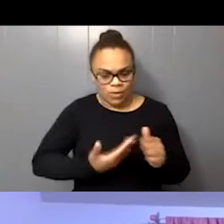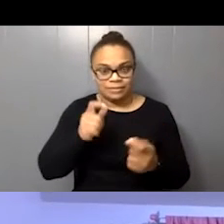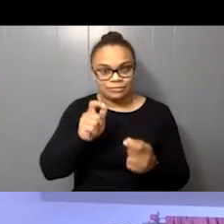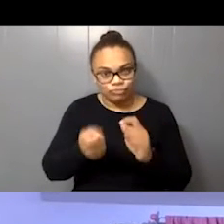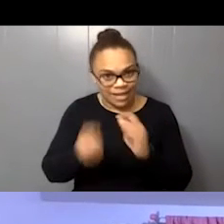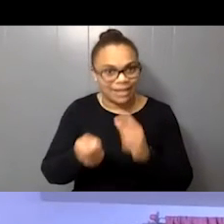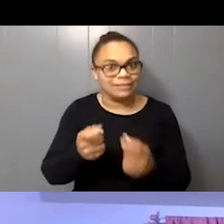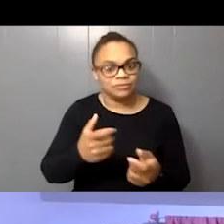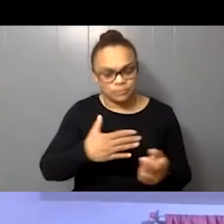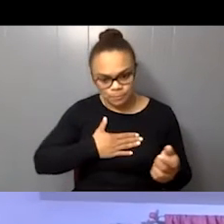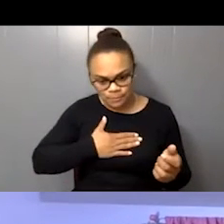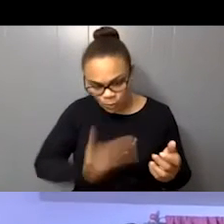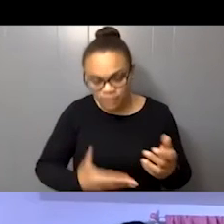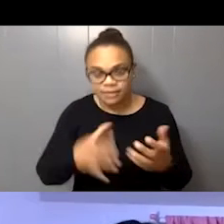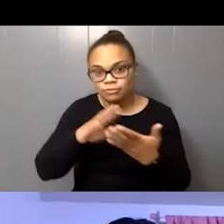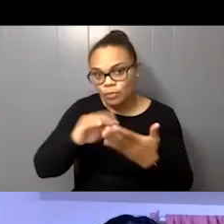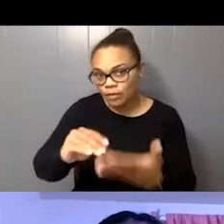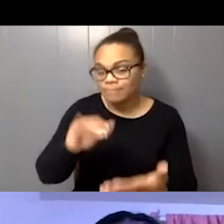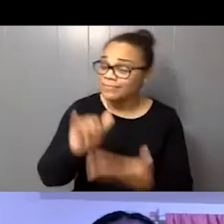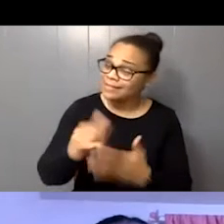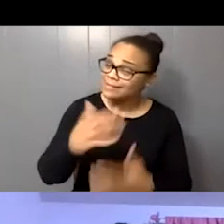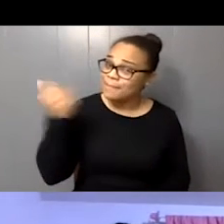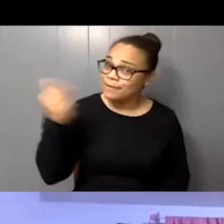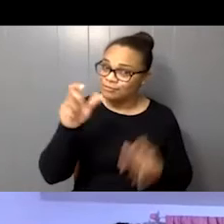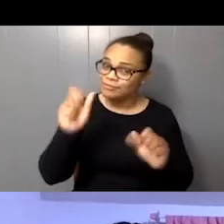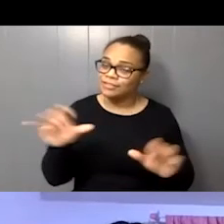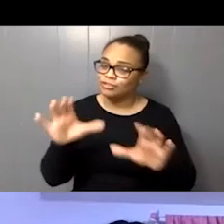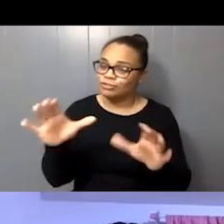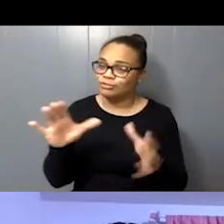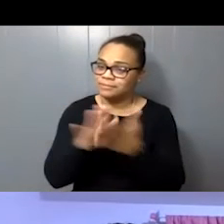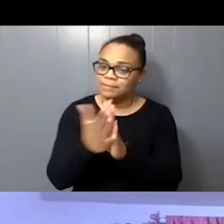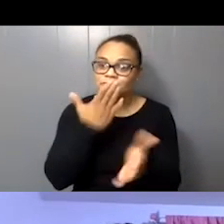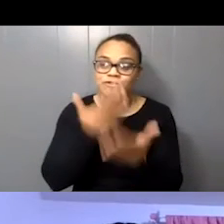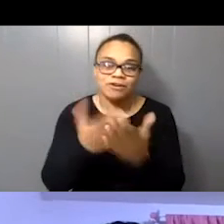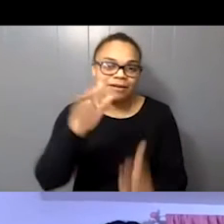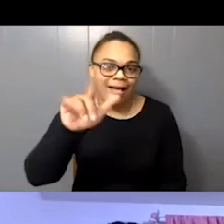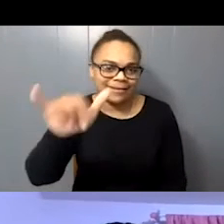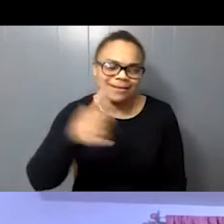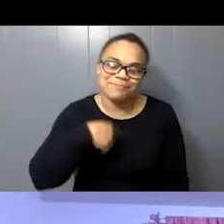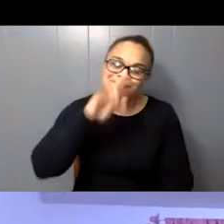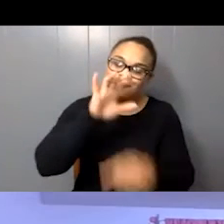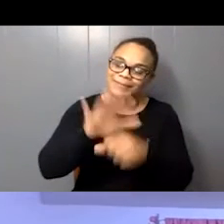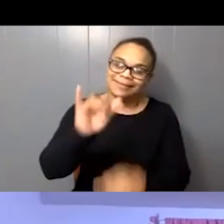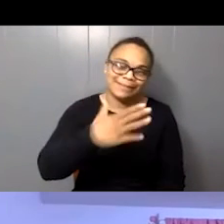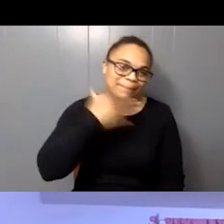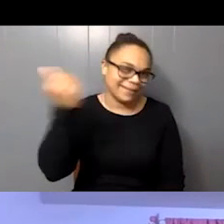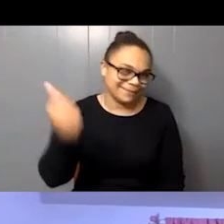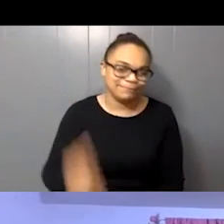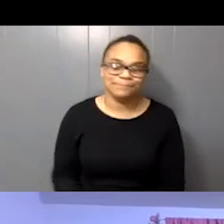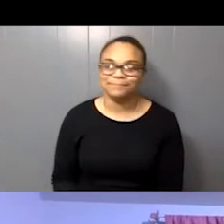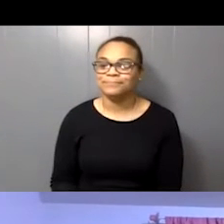can happen or that you can do to become a better ally. I promise, the best thing that you can do.